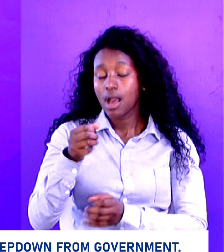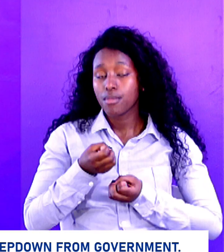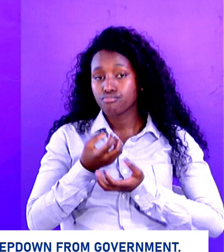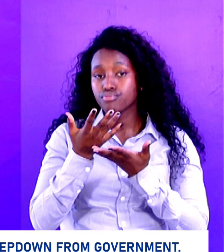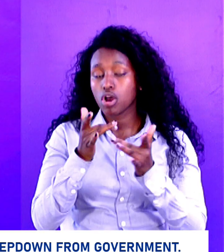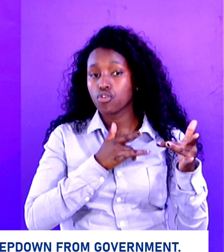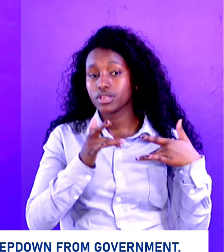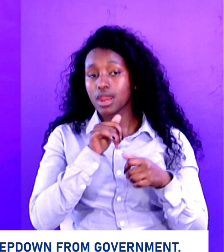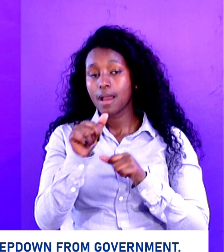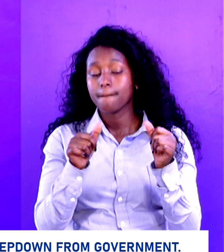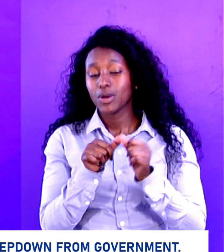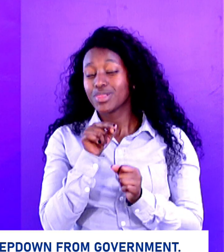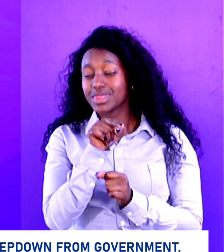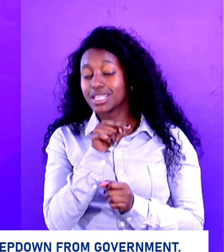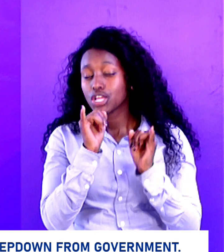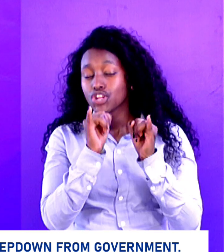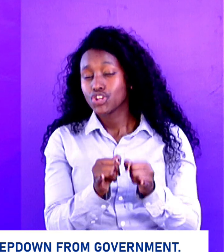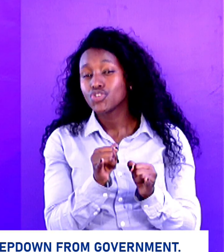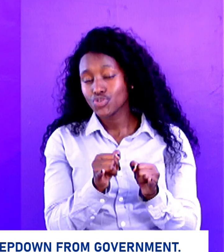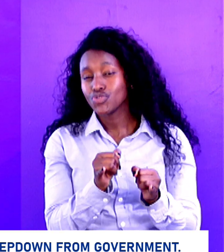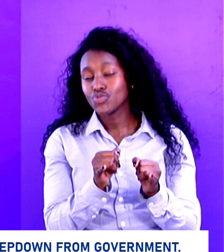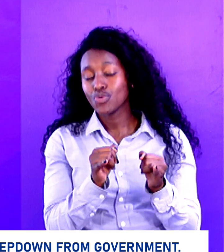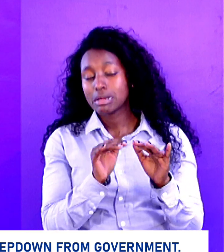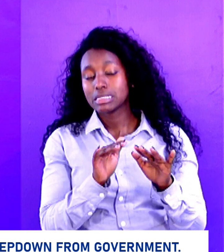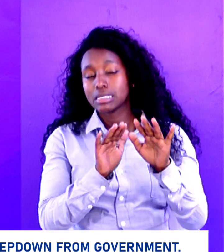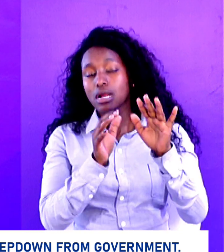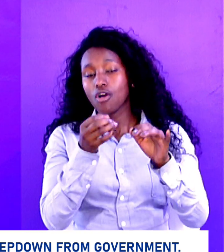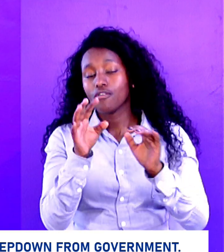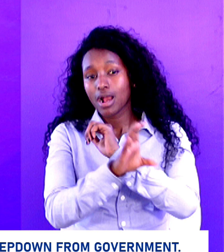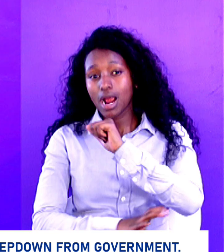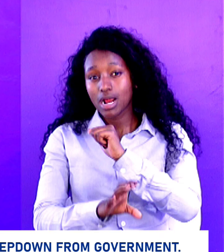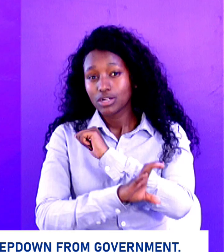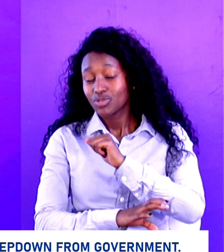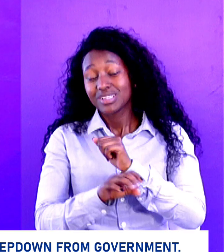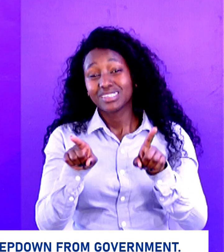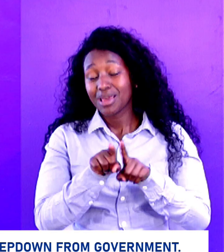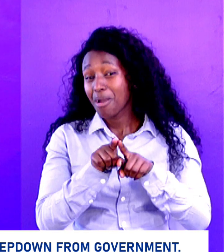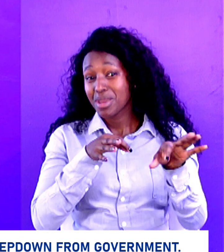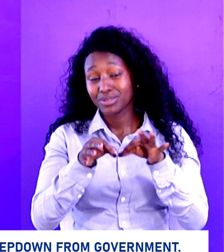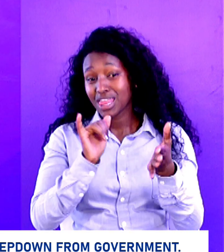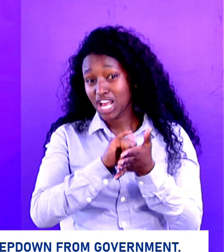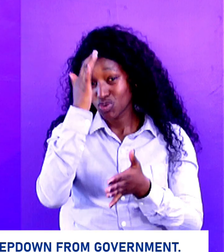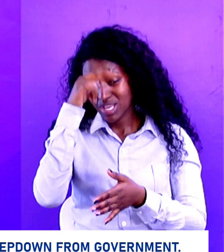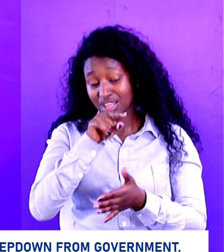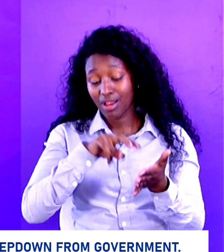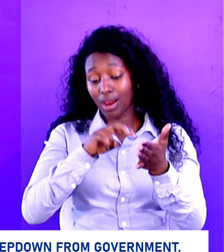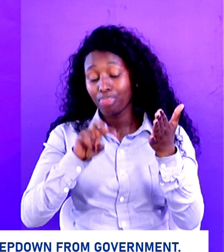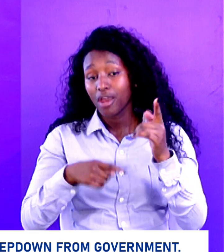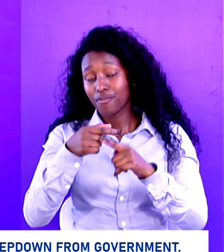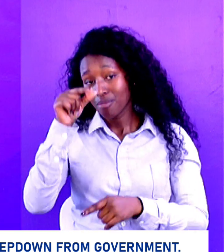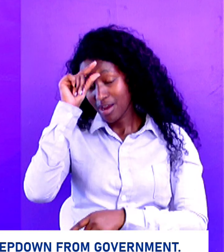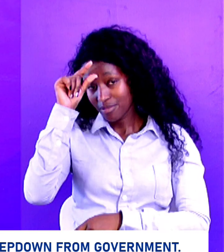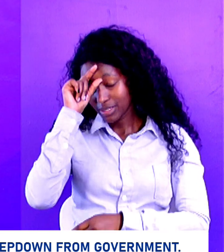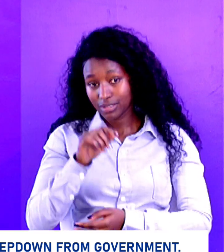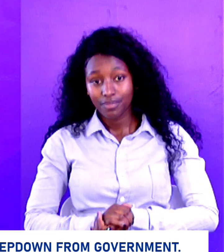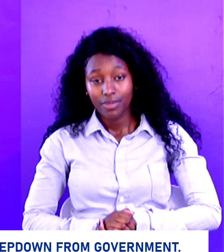the current trajectory of the country, saying it was part of the reason he stepped down from the government.